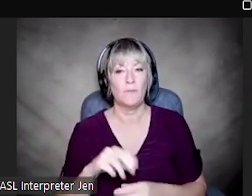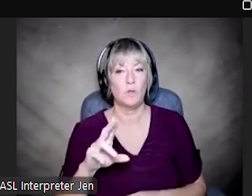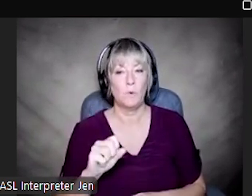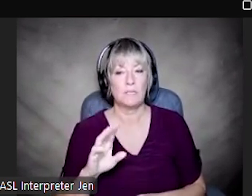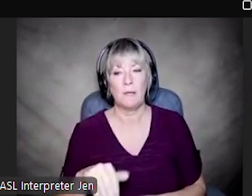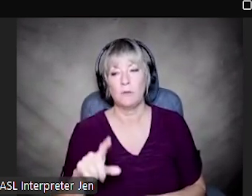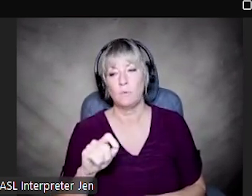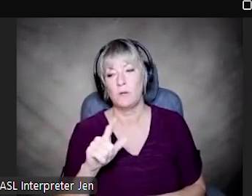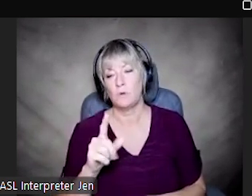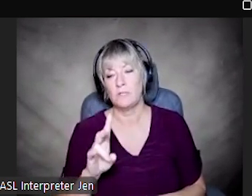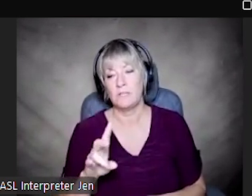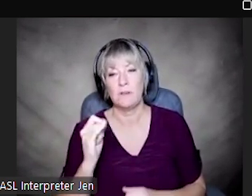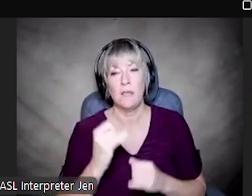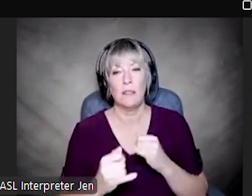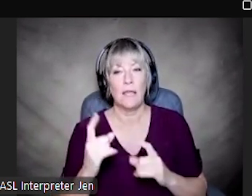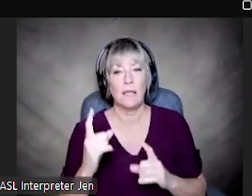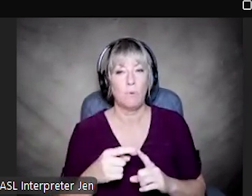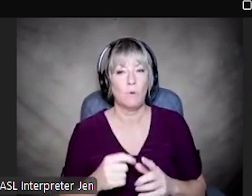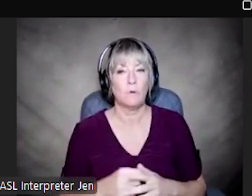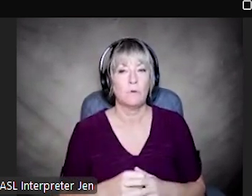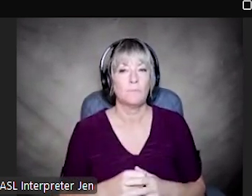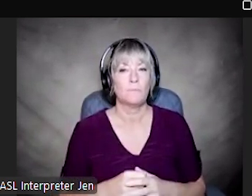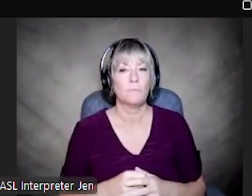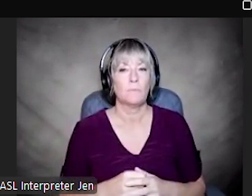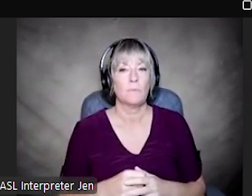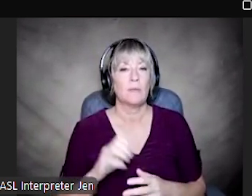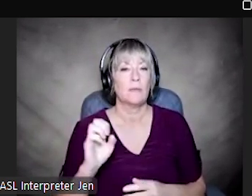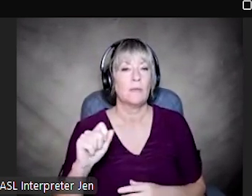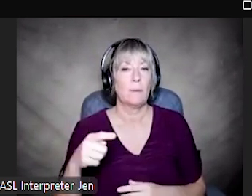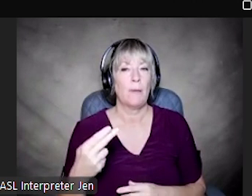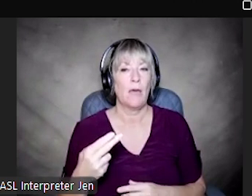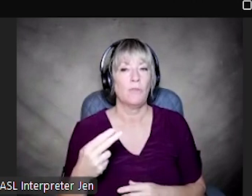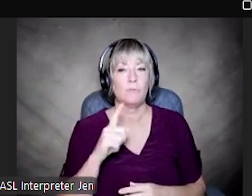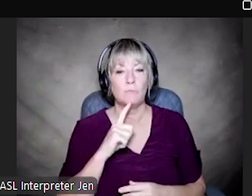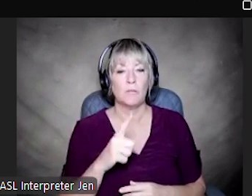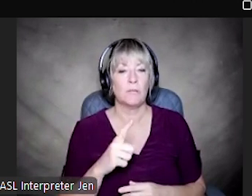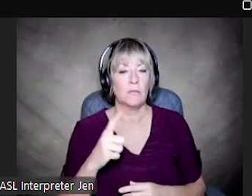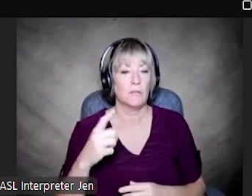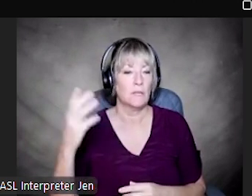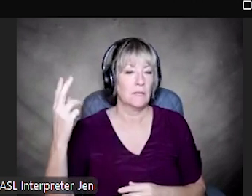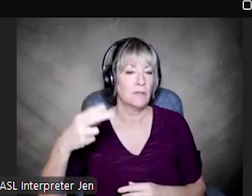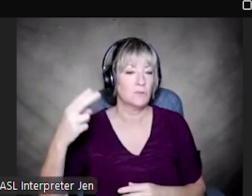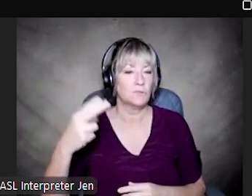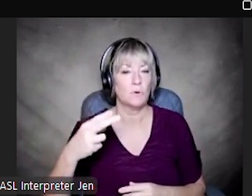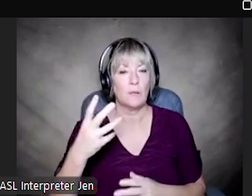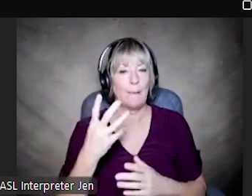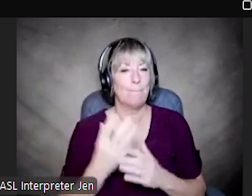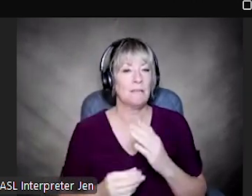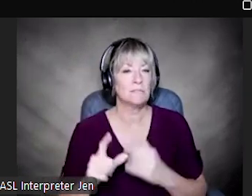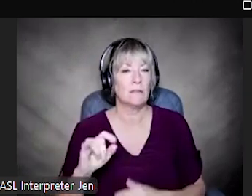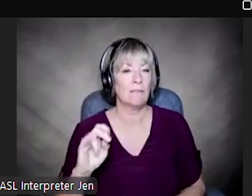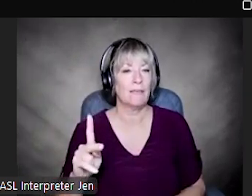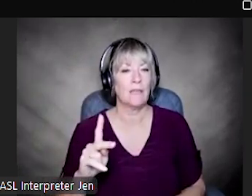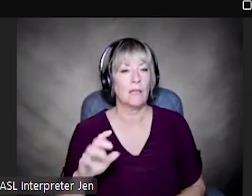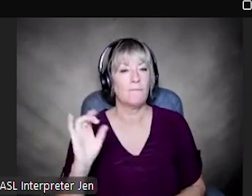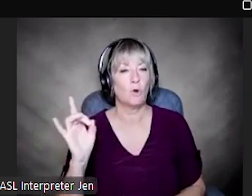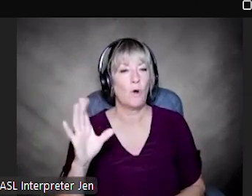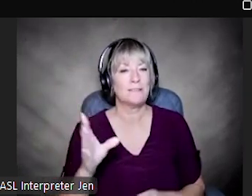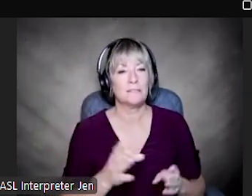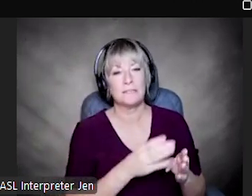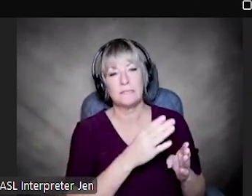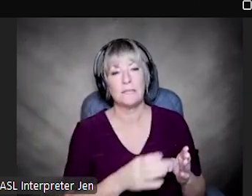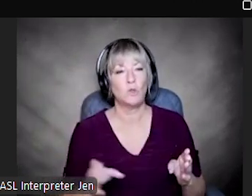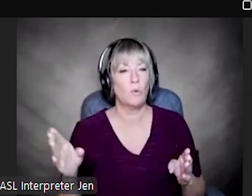2027. But one last point I want to make is that empath is a really kind of historically missing link of the crisis continuum where